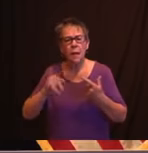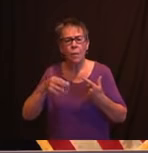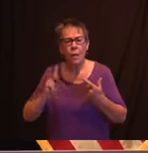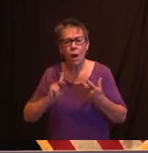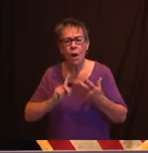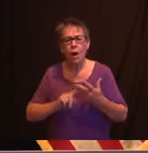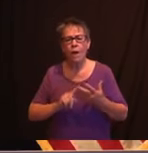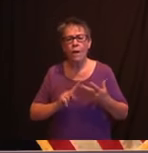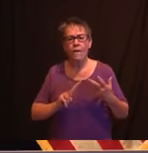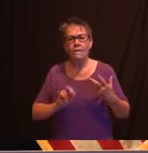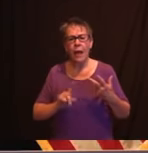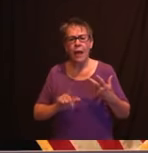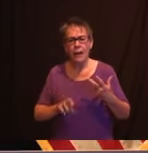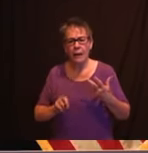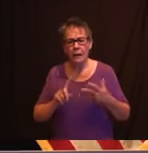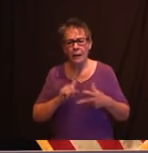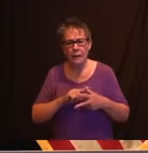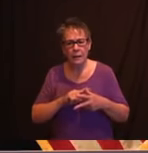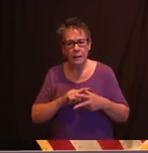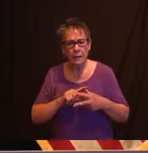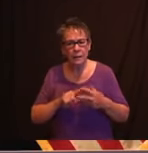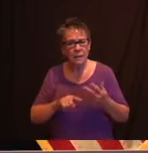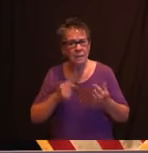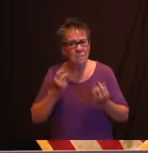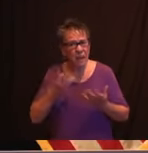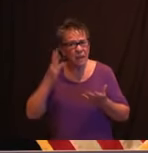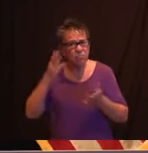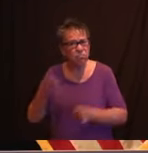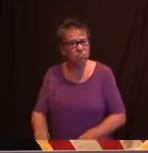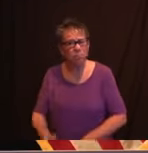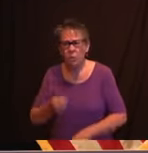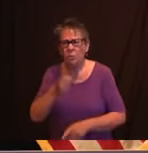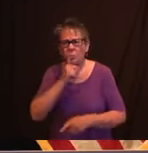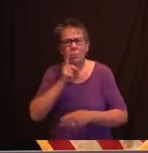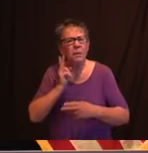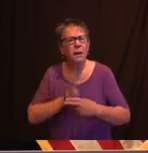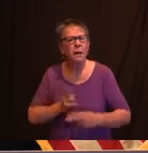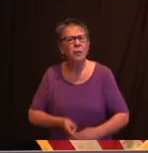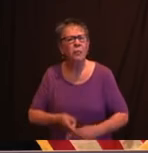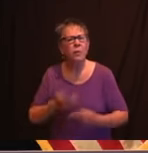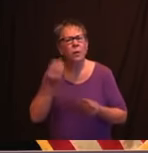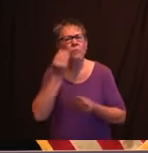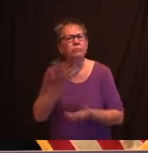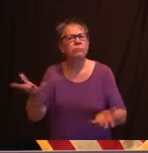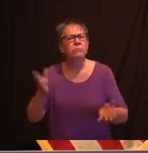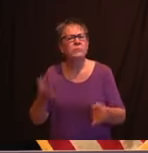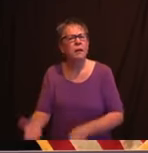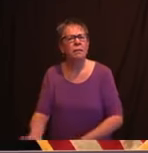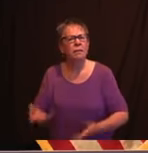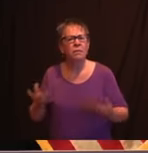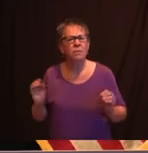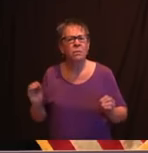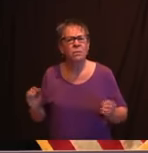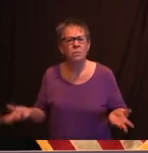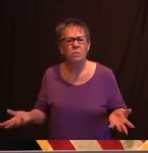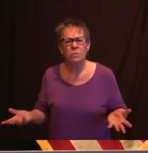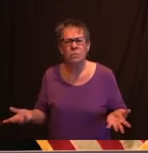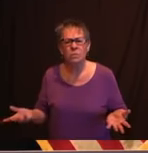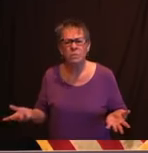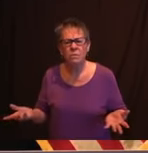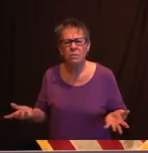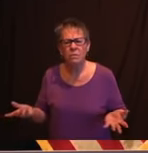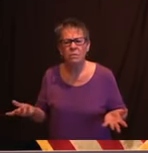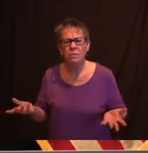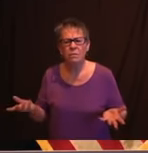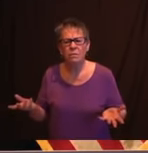the recommendations to try avoiding a similar catastrophe and an anticipated second wave? To both the governor and commissioner,